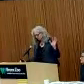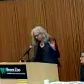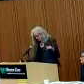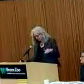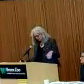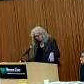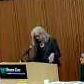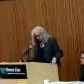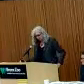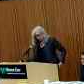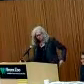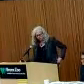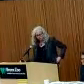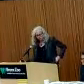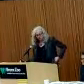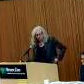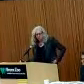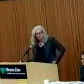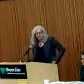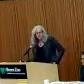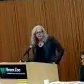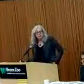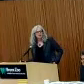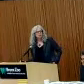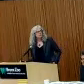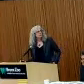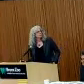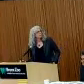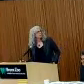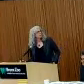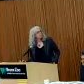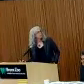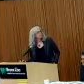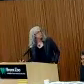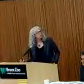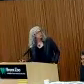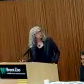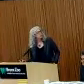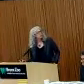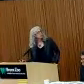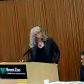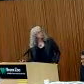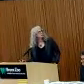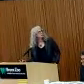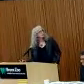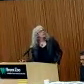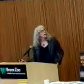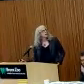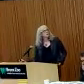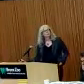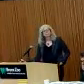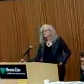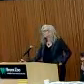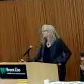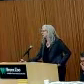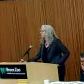about sort of some of the analysis we did on Huma data um recently sort of um in a few minutes